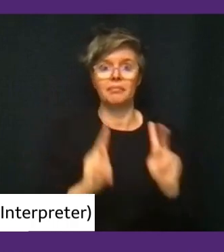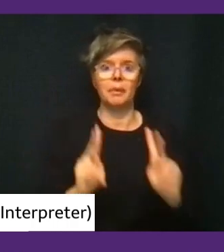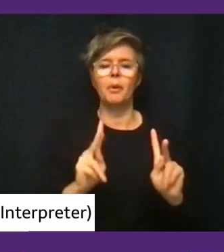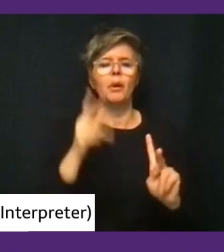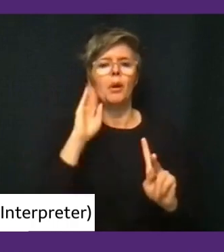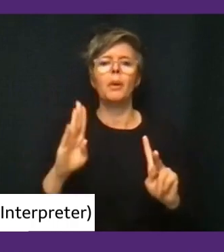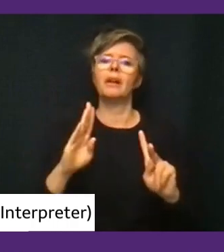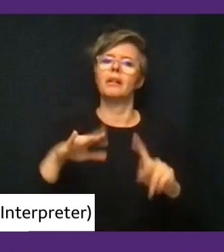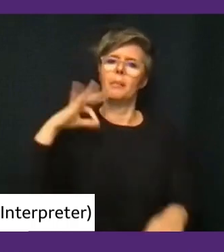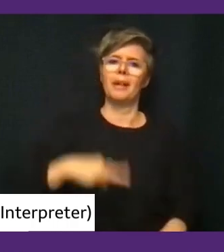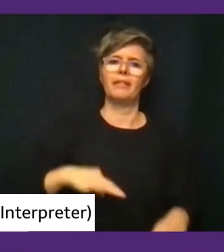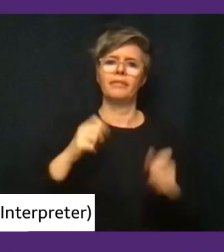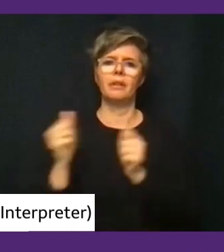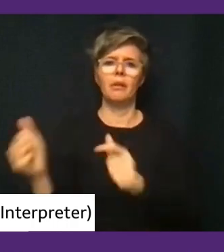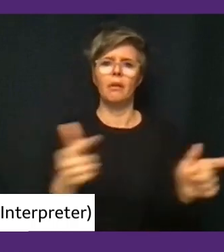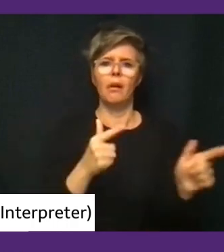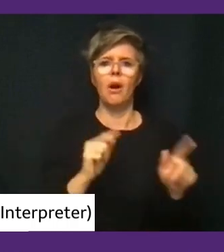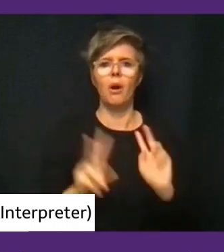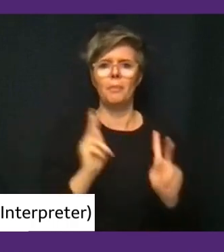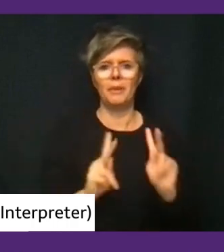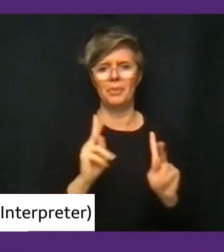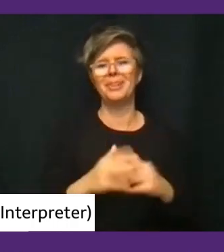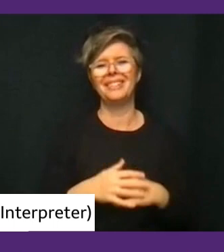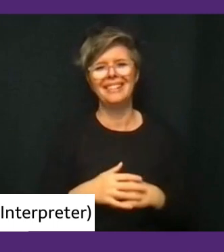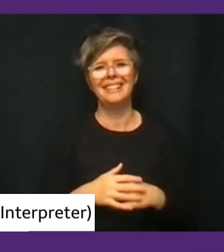situational disabilities. And so those are